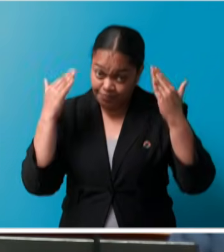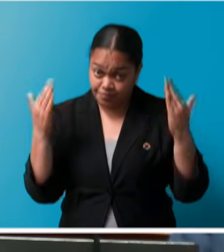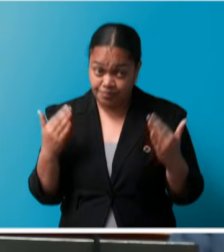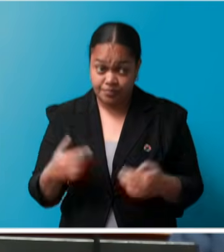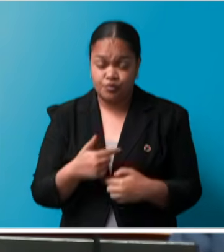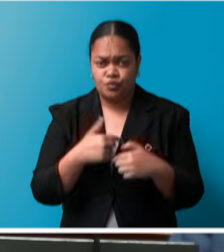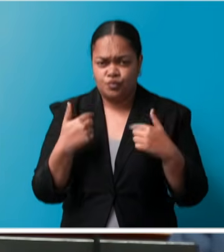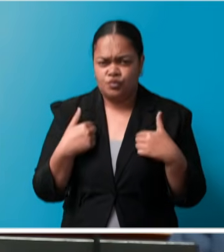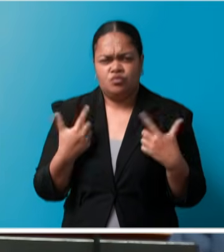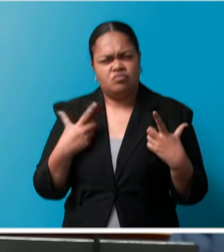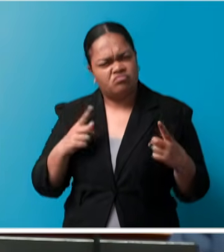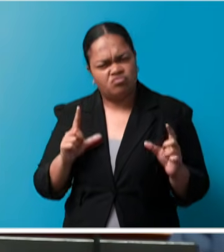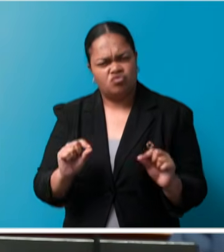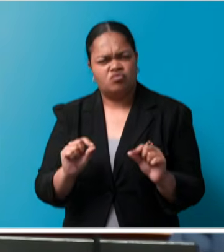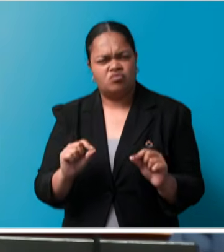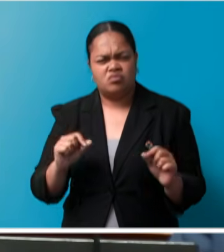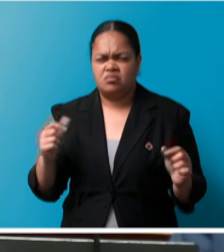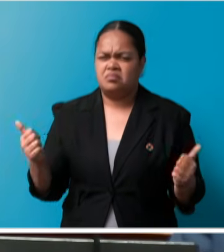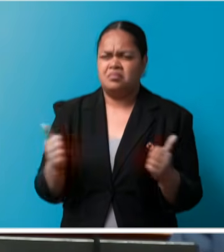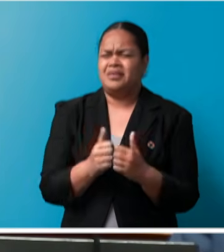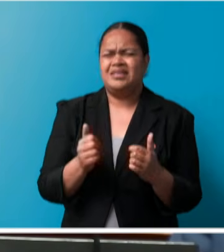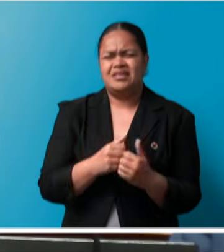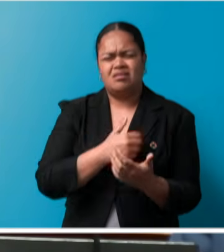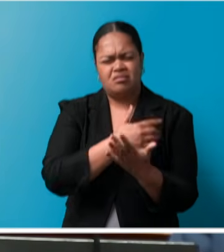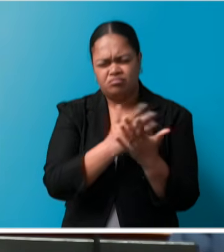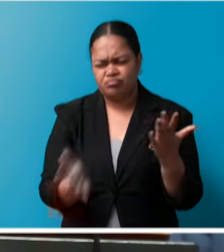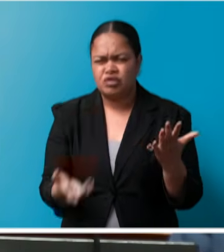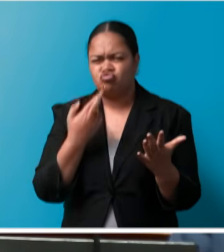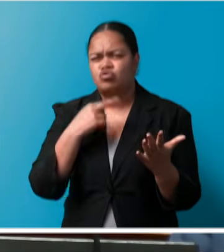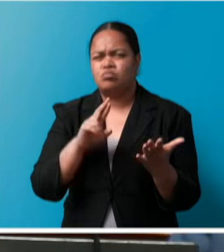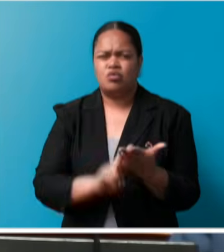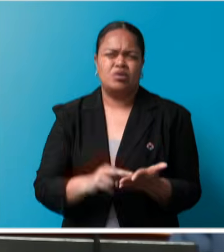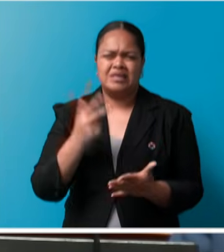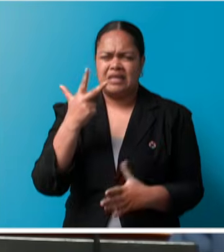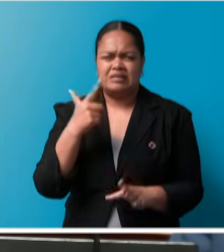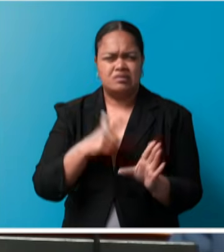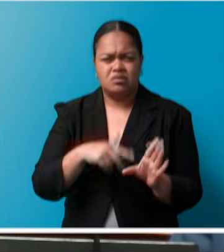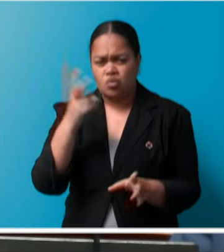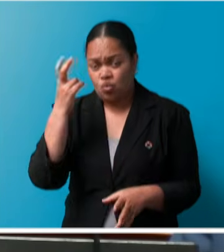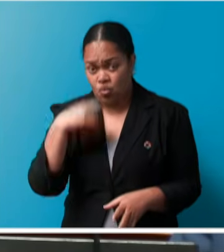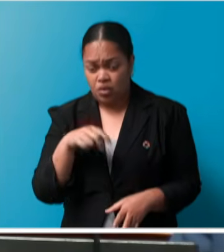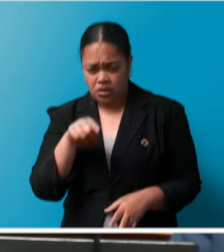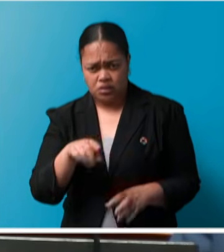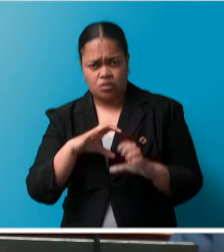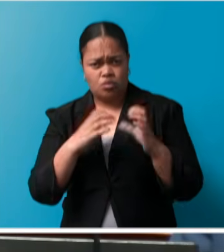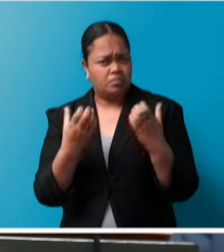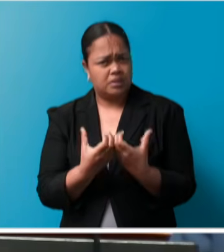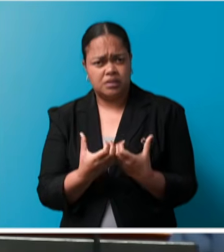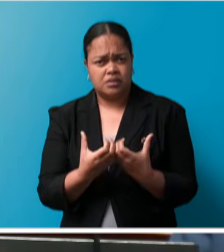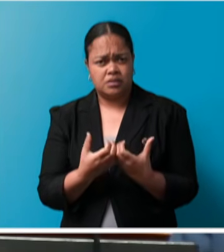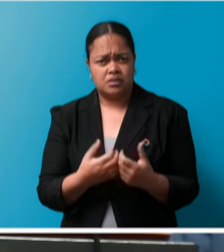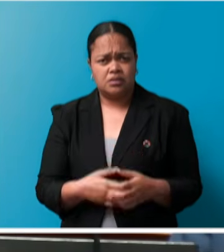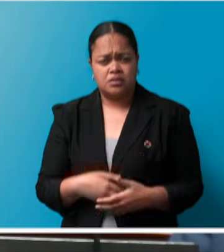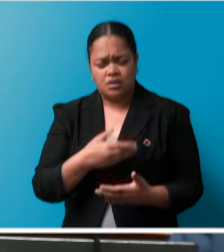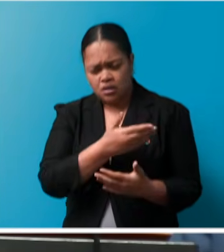been going through several reports, 8 years old, and these committees